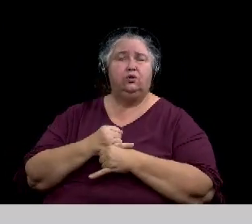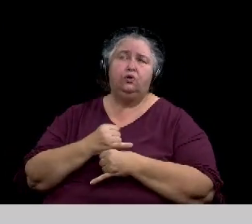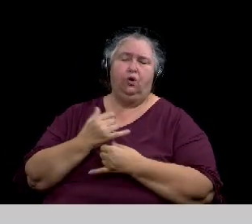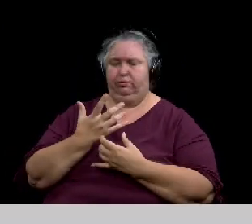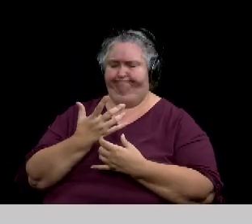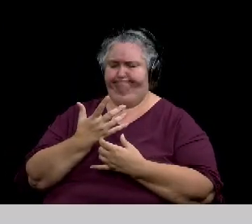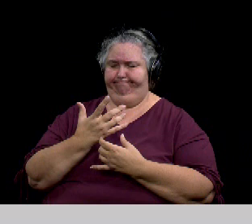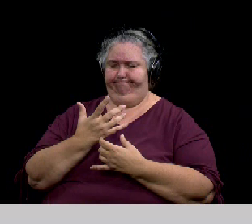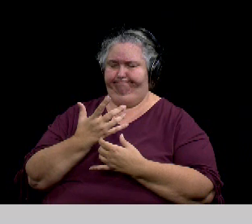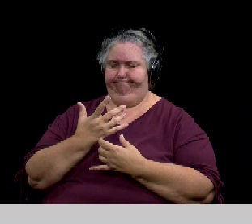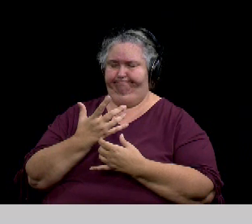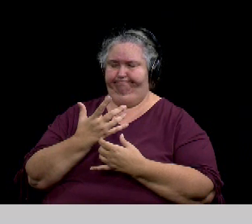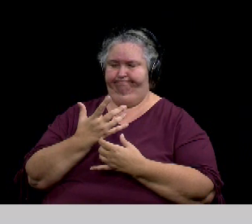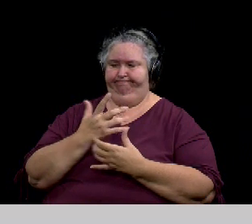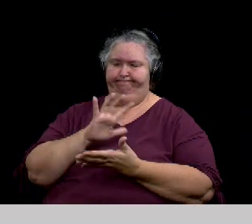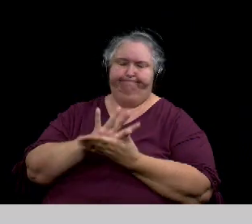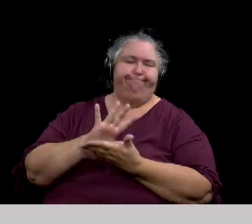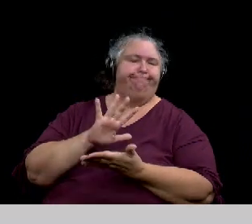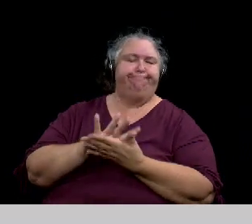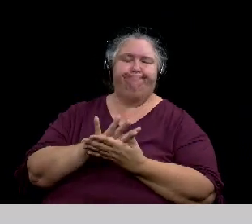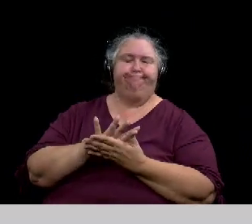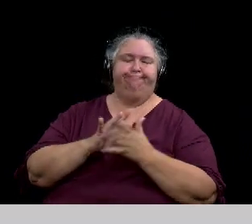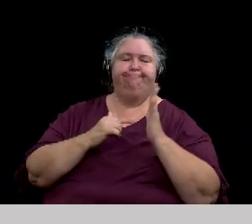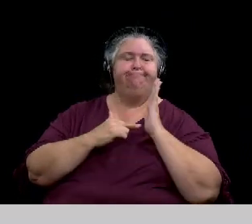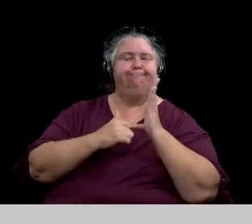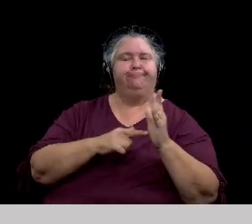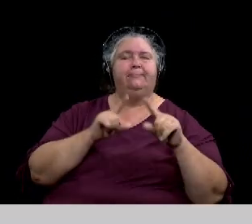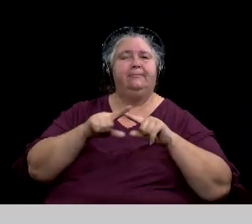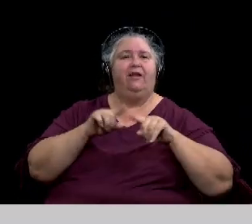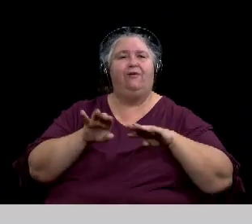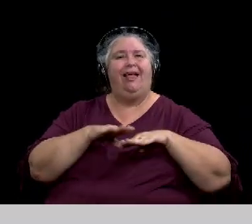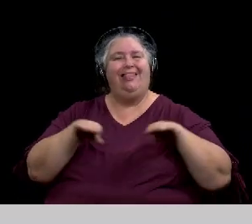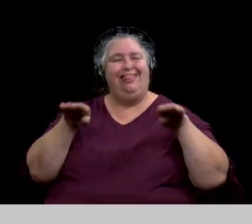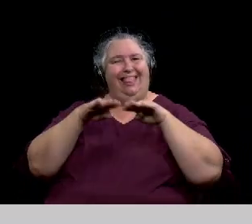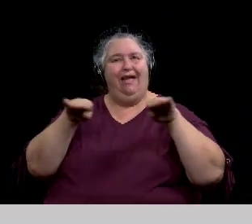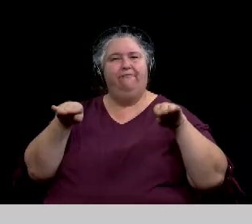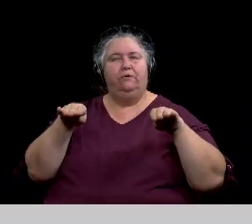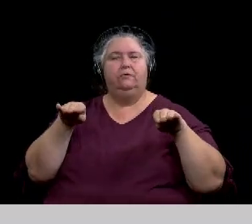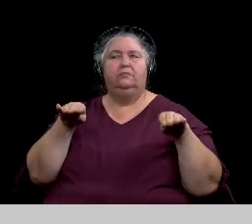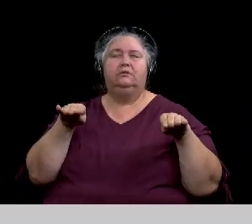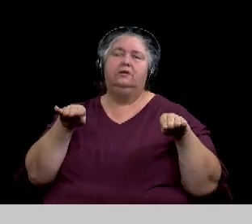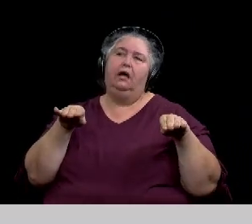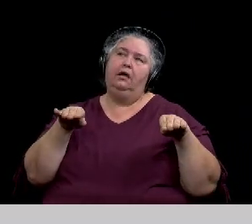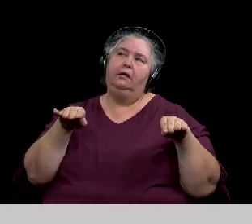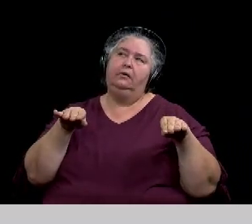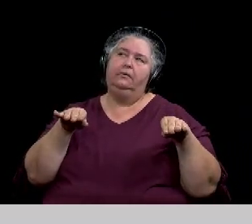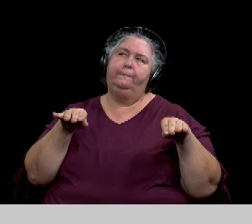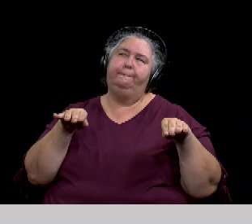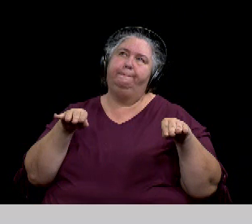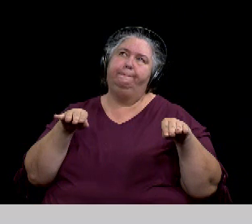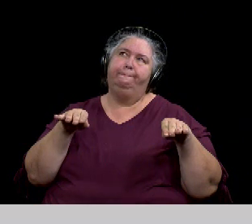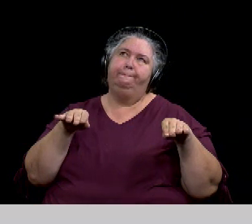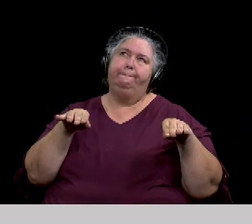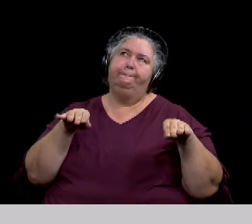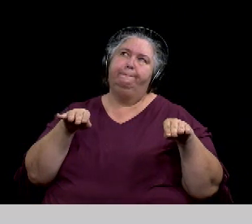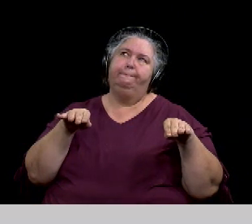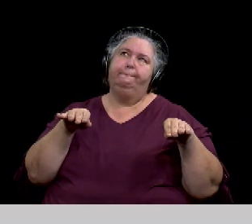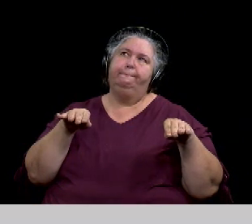levels that show degree of community